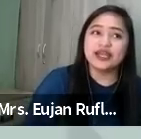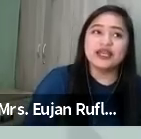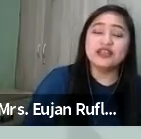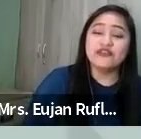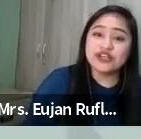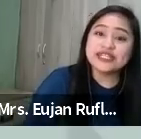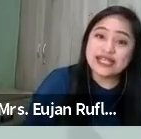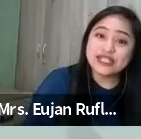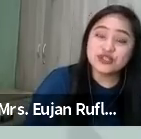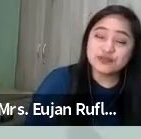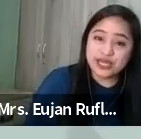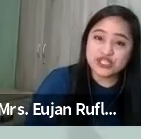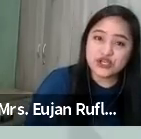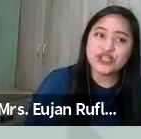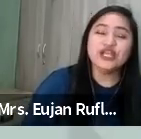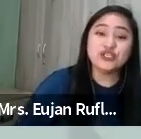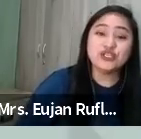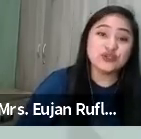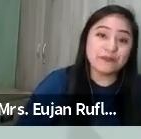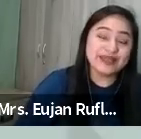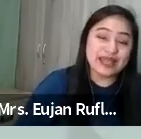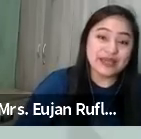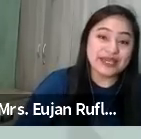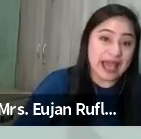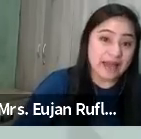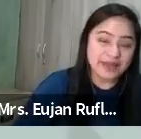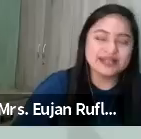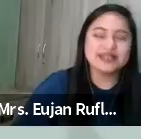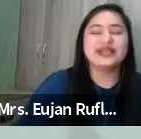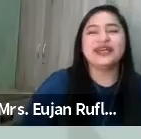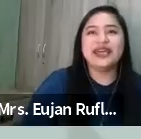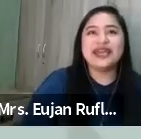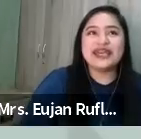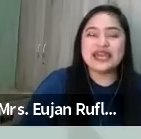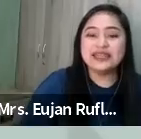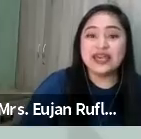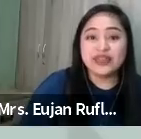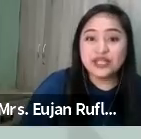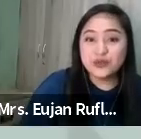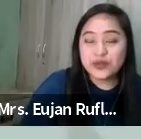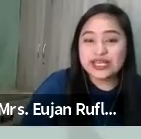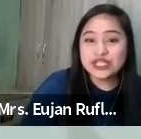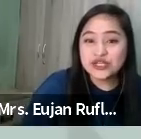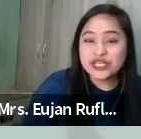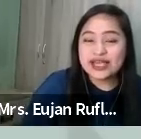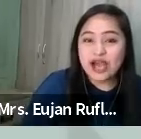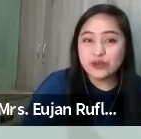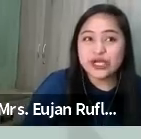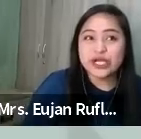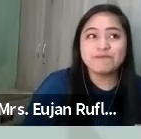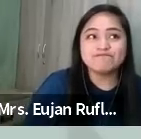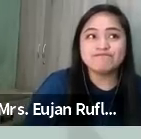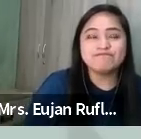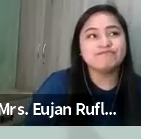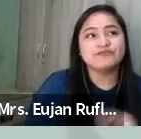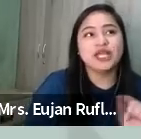that the first class suspension due to pandemic happened. And that week is really